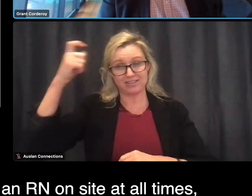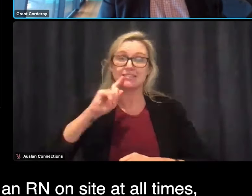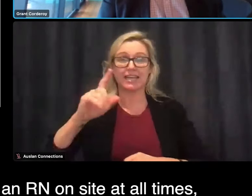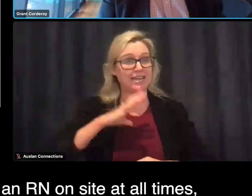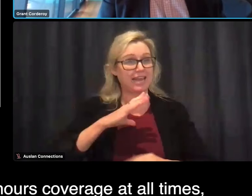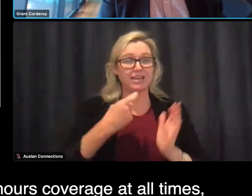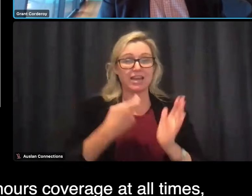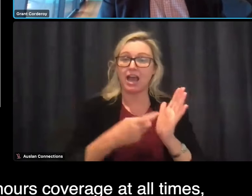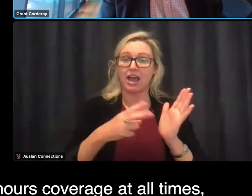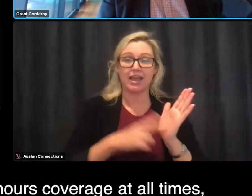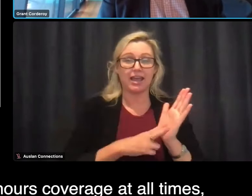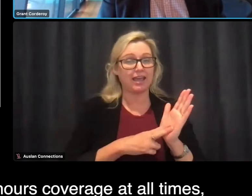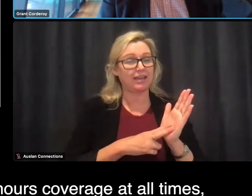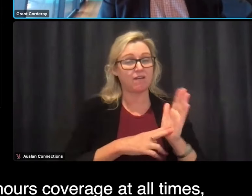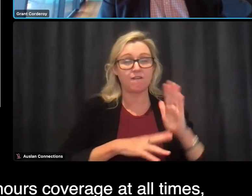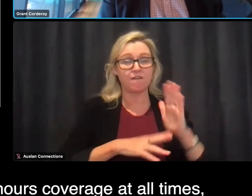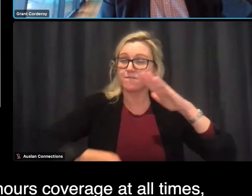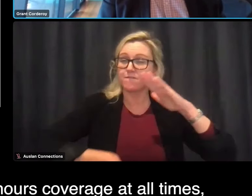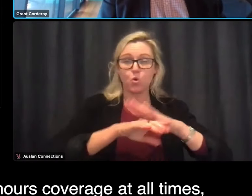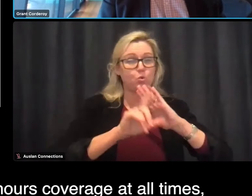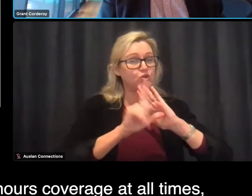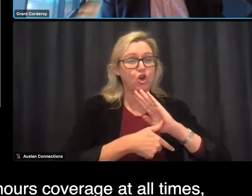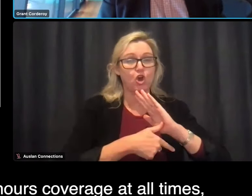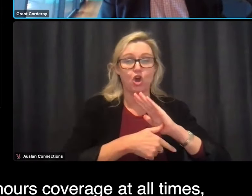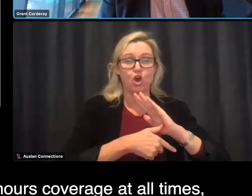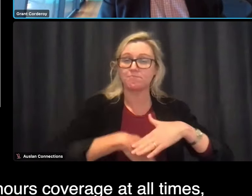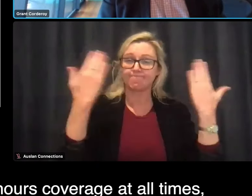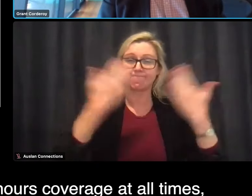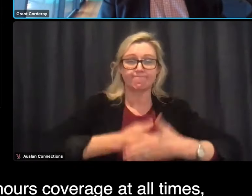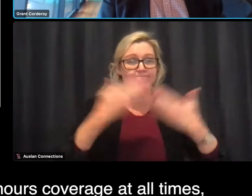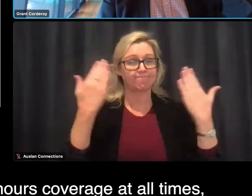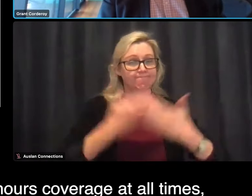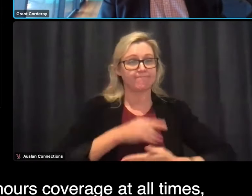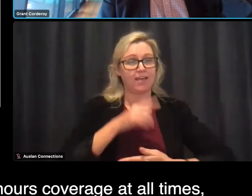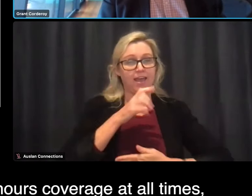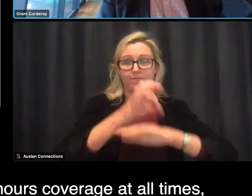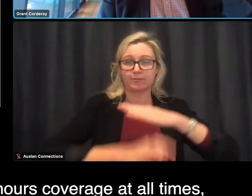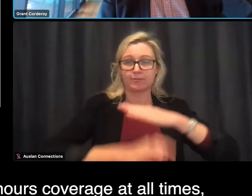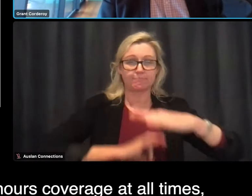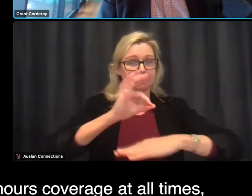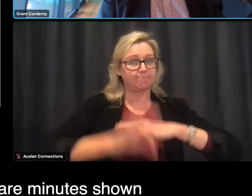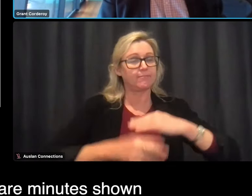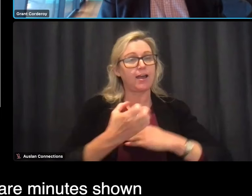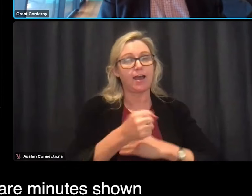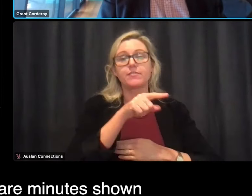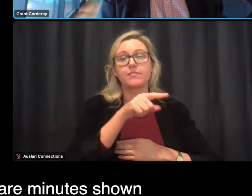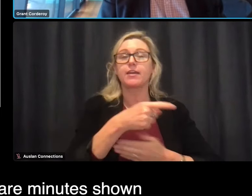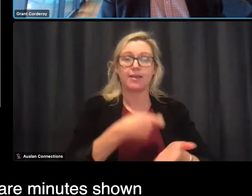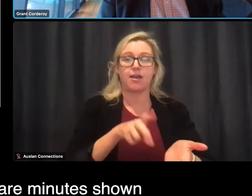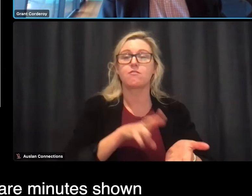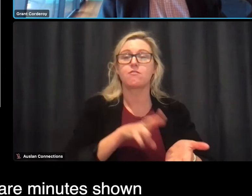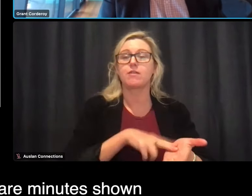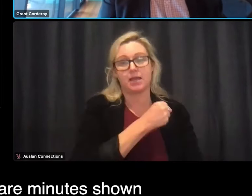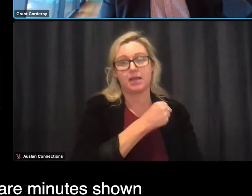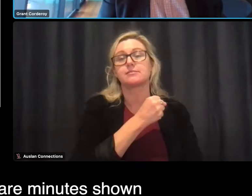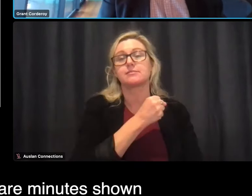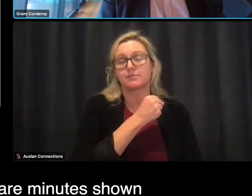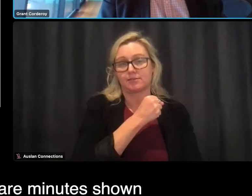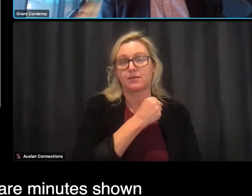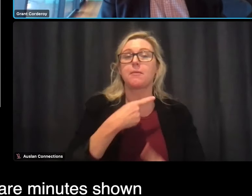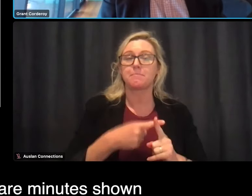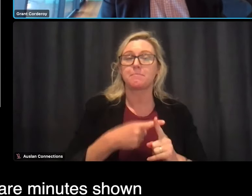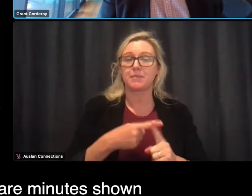times. They moved from 16 hours to 24 hours coverage at all times, and to have the direct care